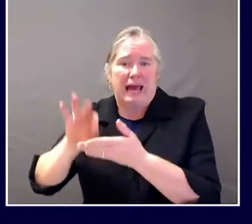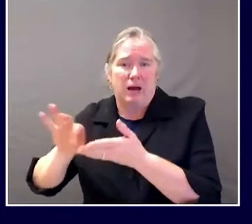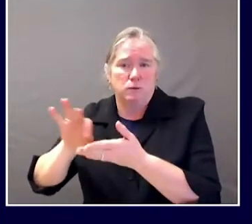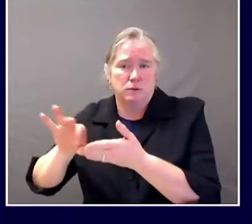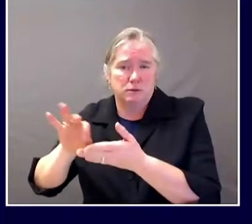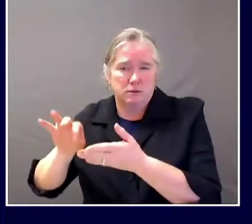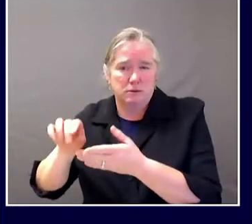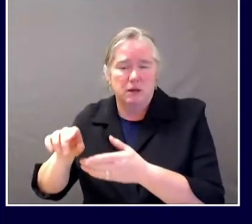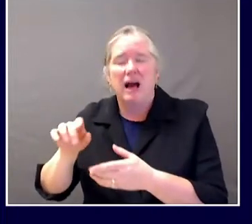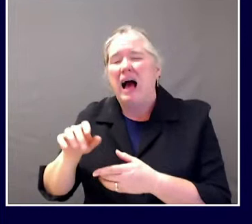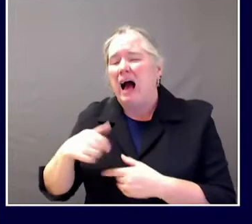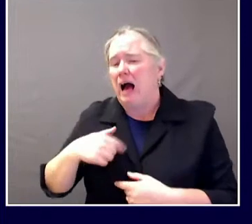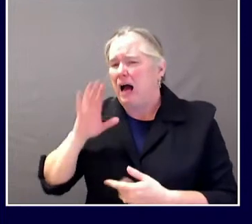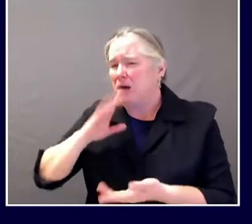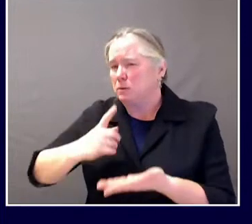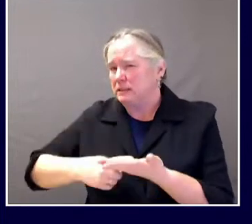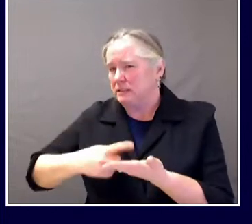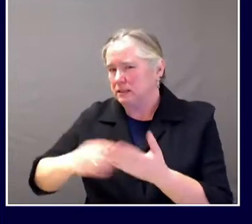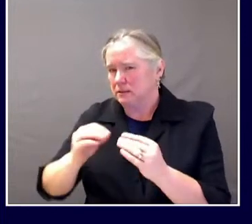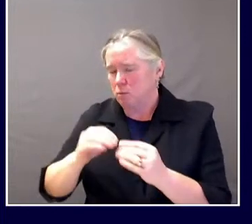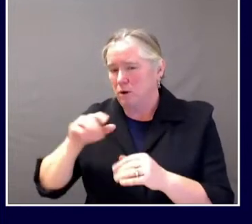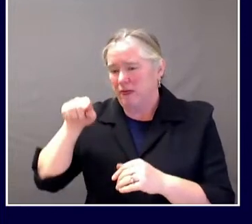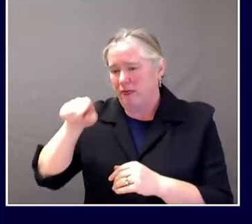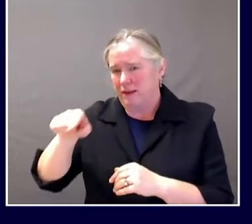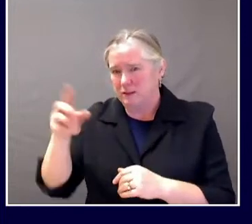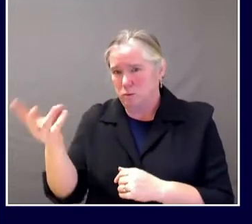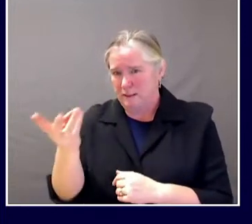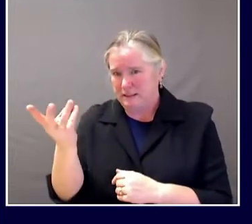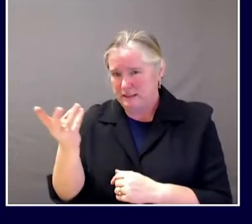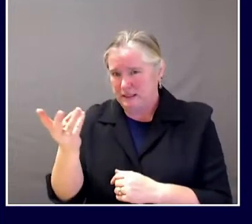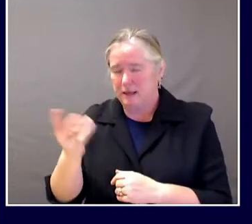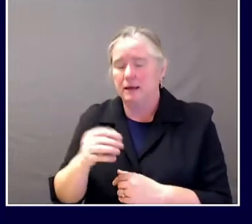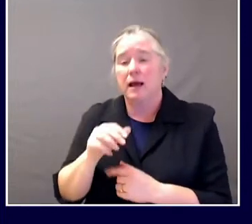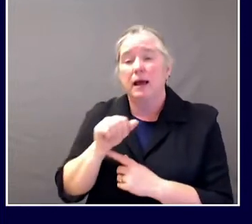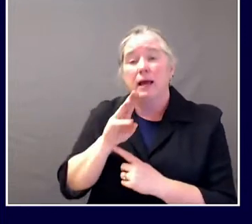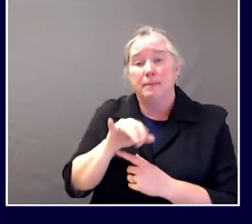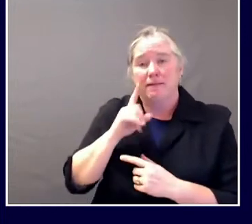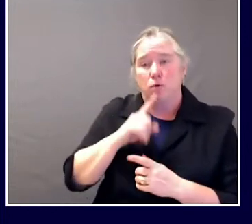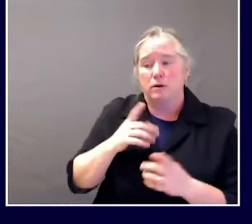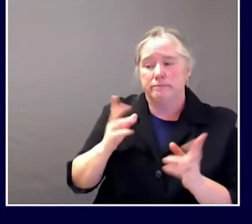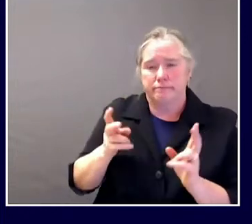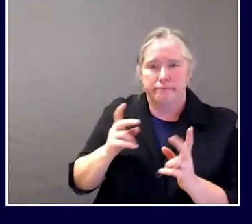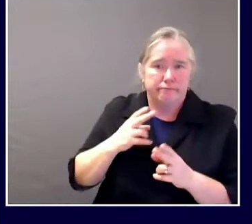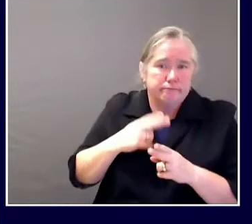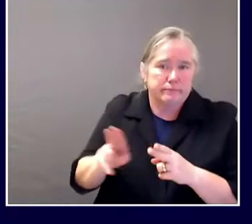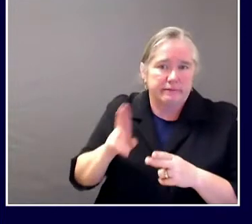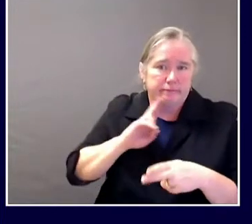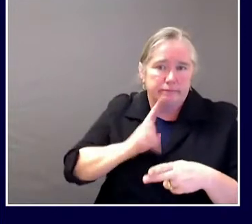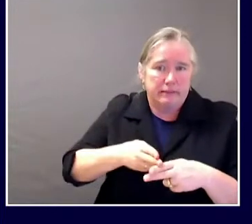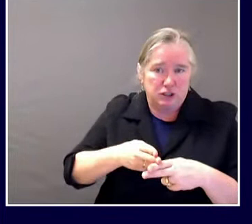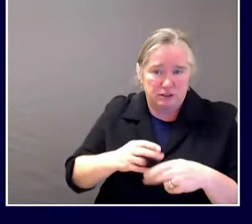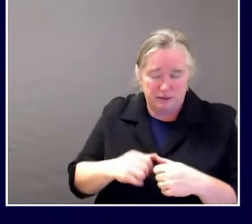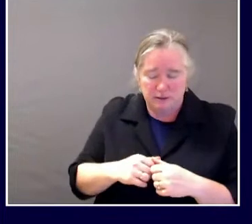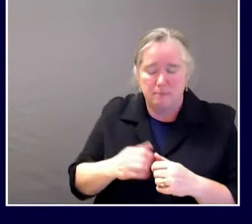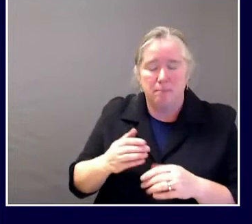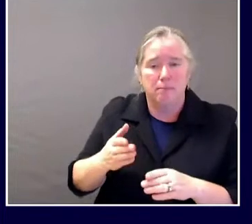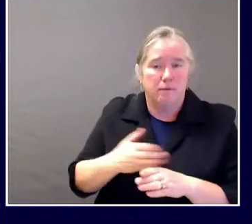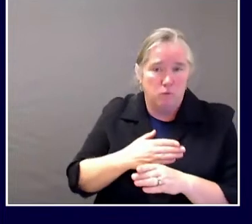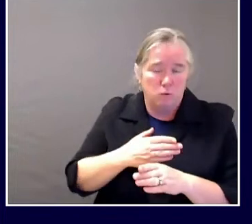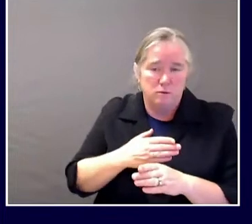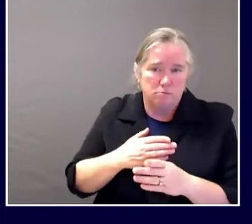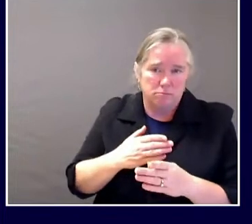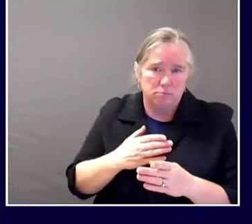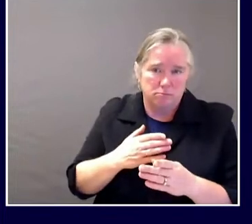on Wednesday, Amy, but to provide a quick preview, what we're going to start seeing as